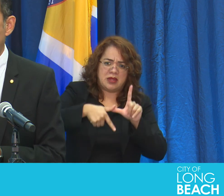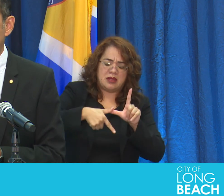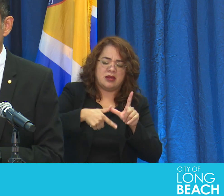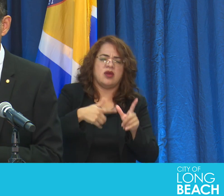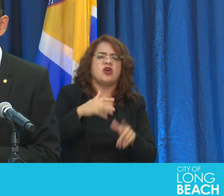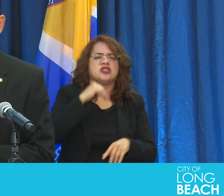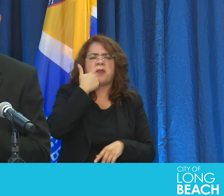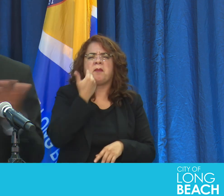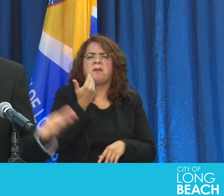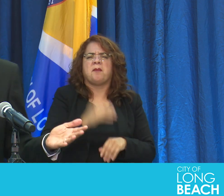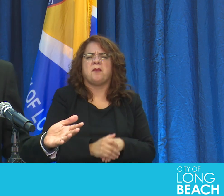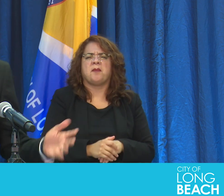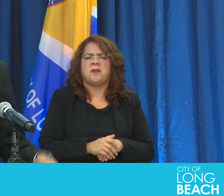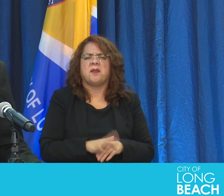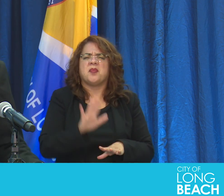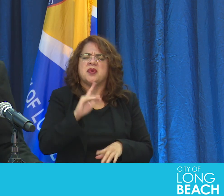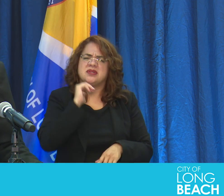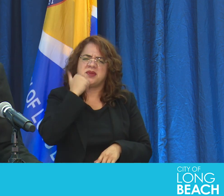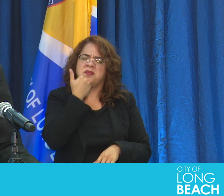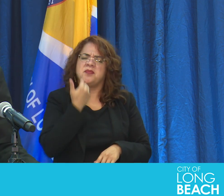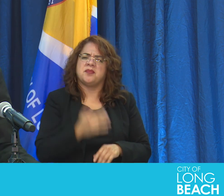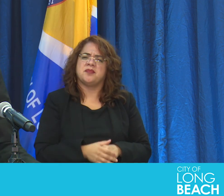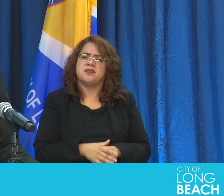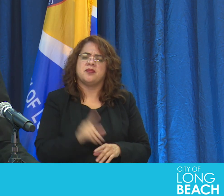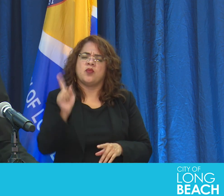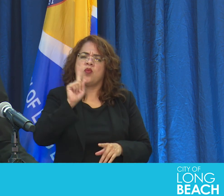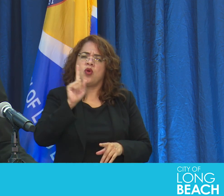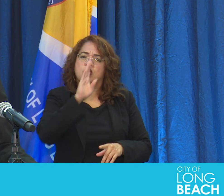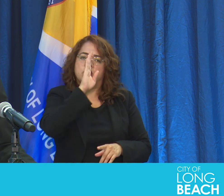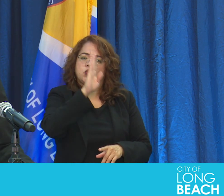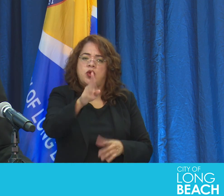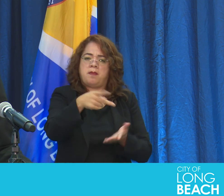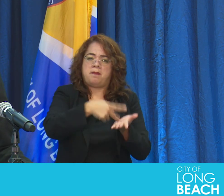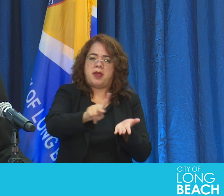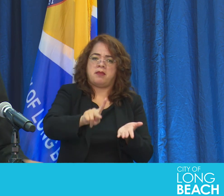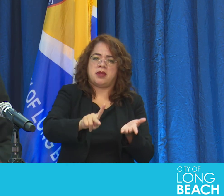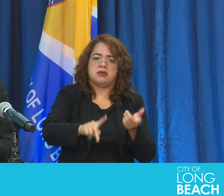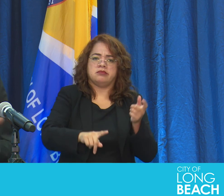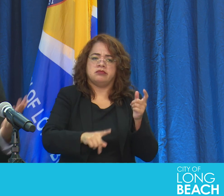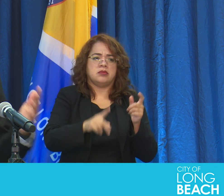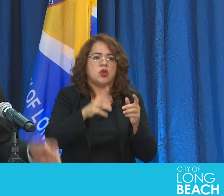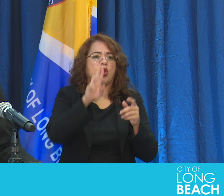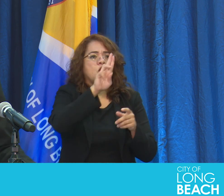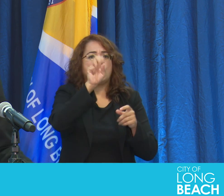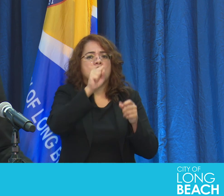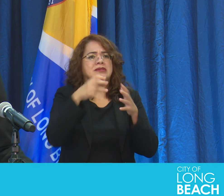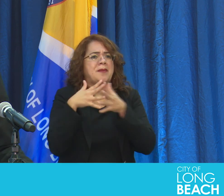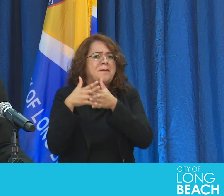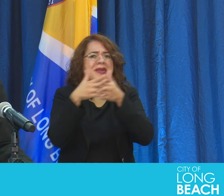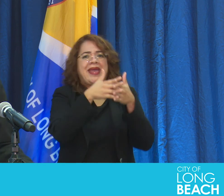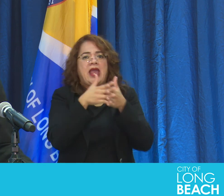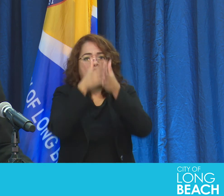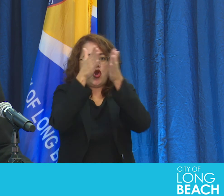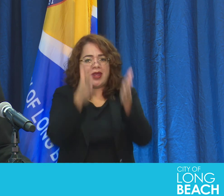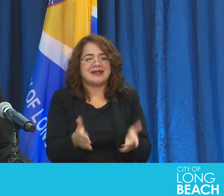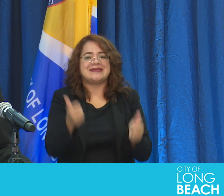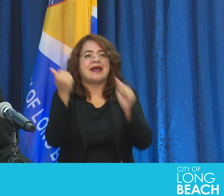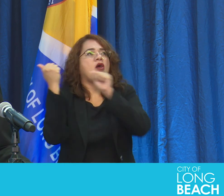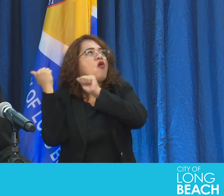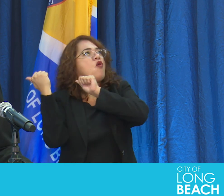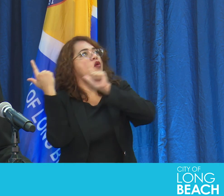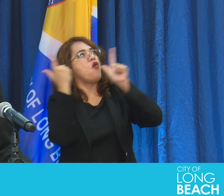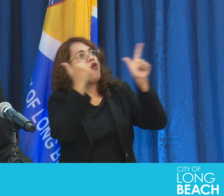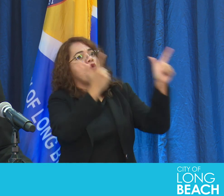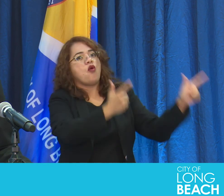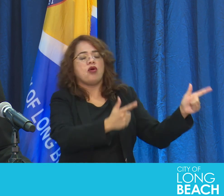don't have direct payments to Americans across the country in direct assistance